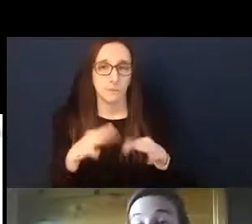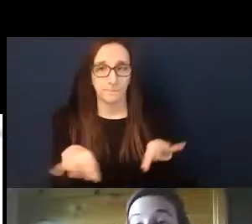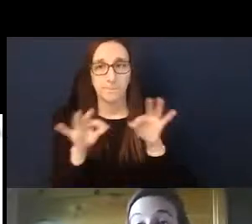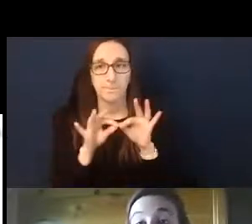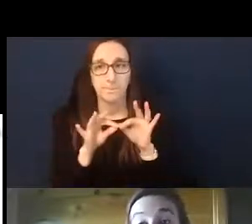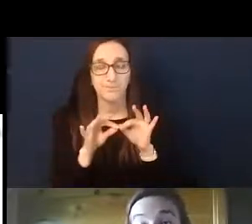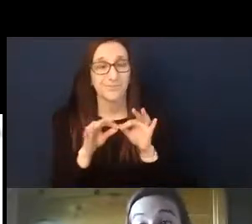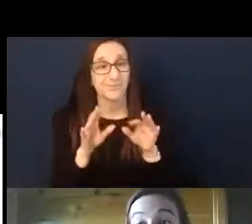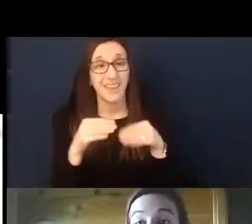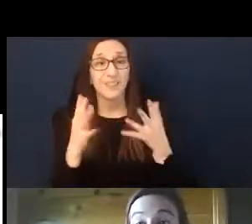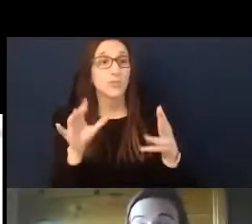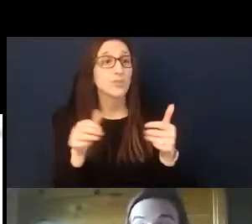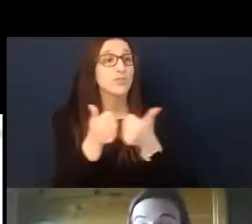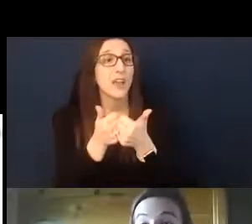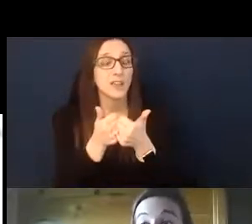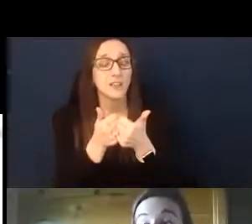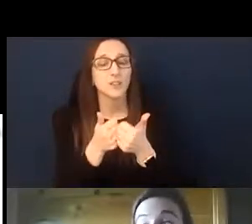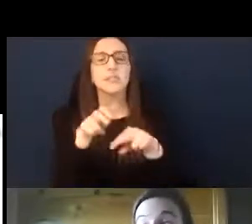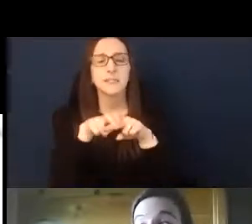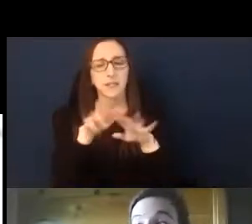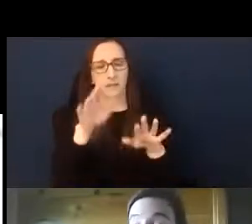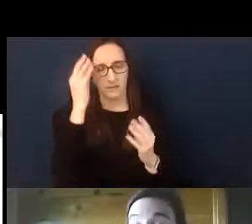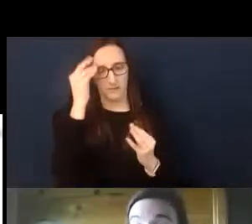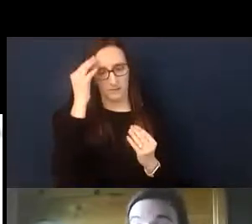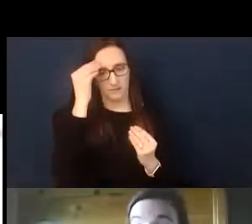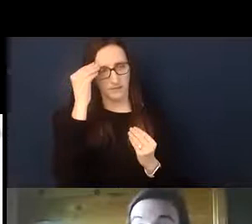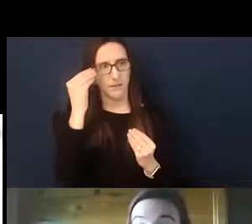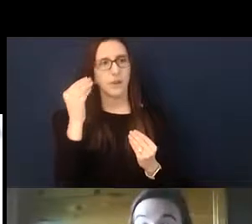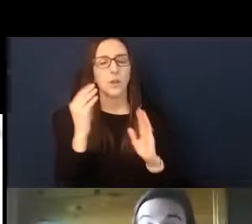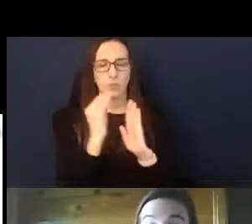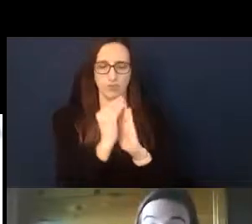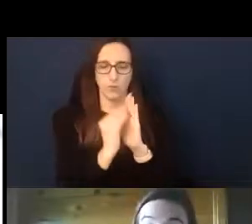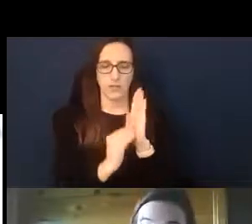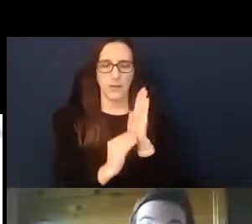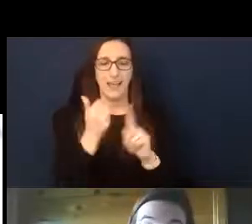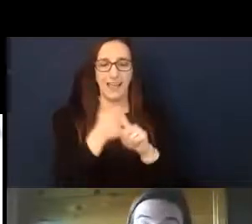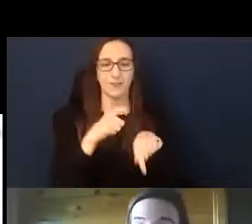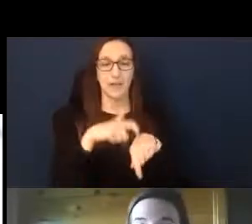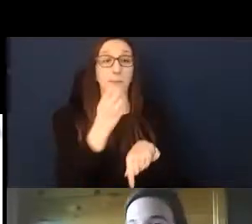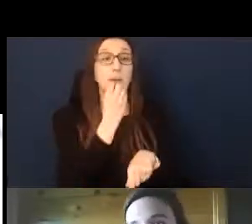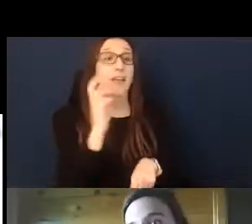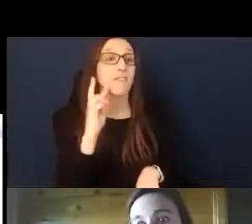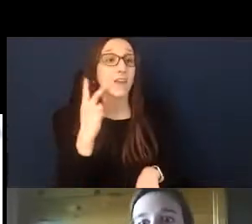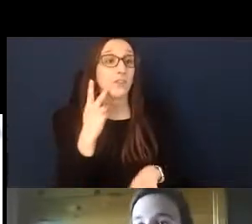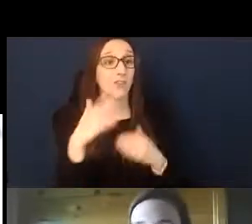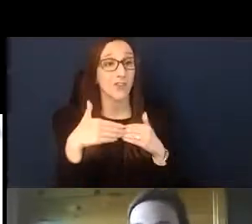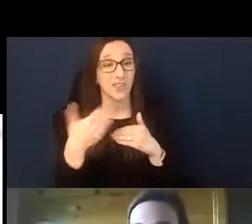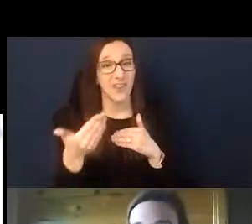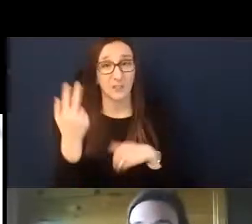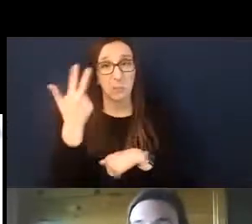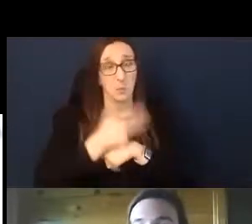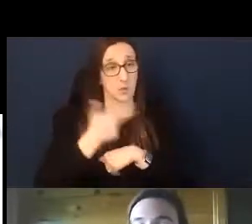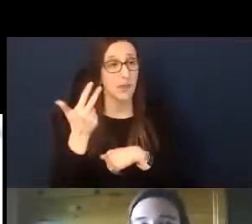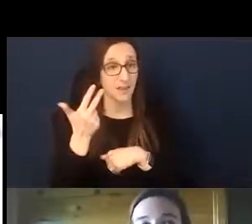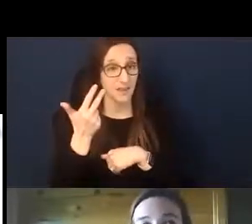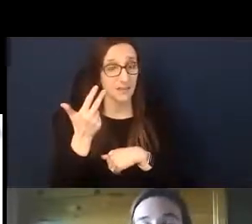you a challenge. Sit back and reflect. If you take and you write down every time you eat a vegetable for the next 3 days,